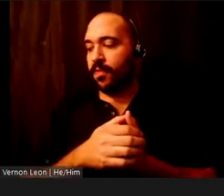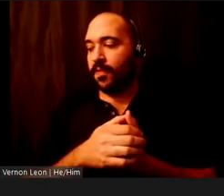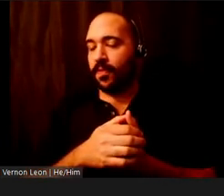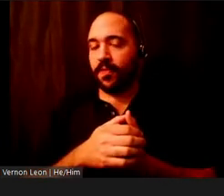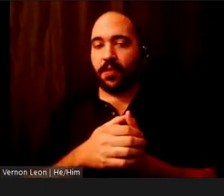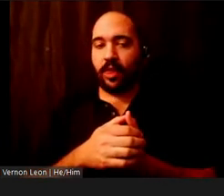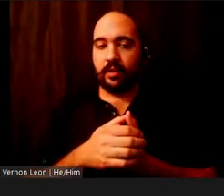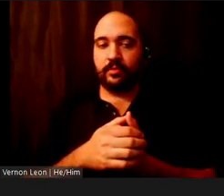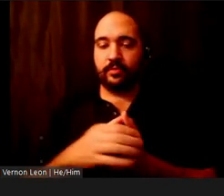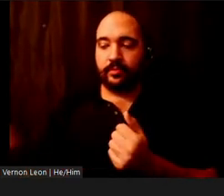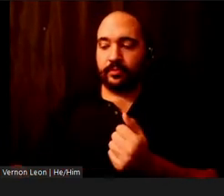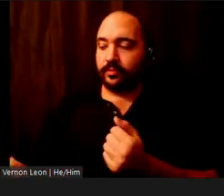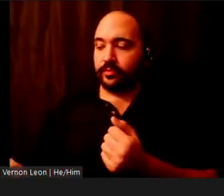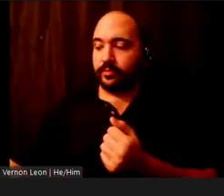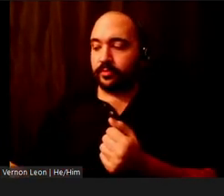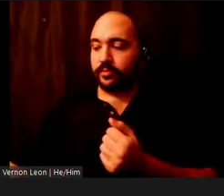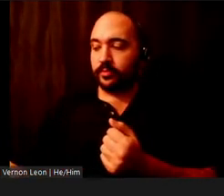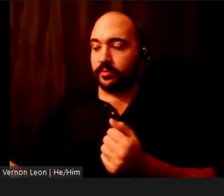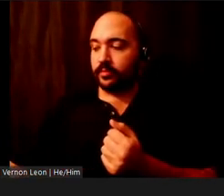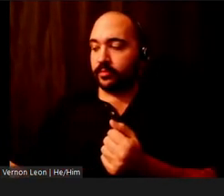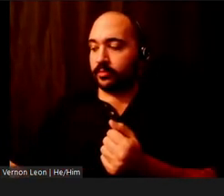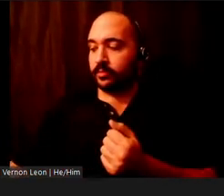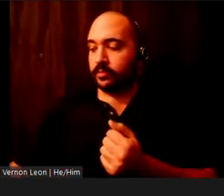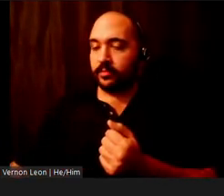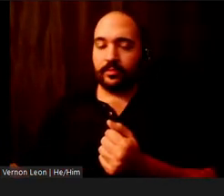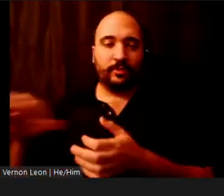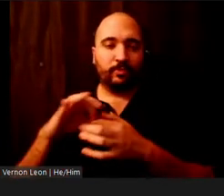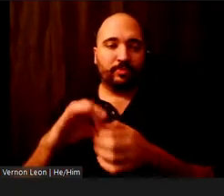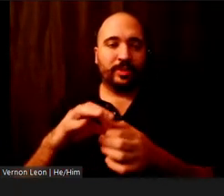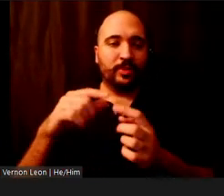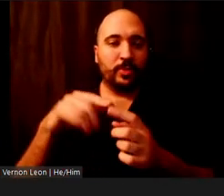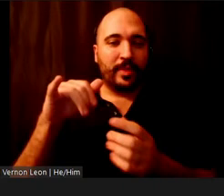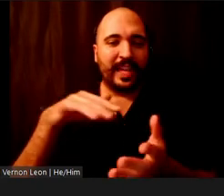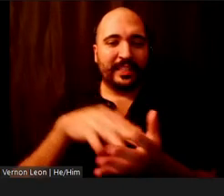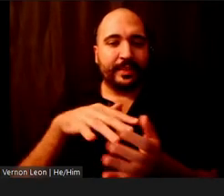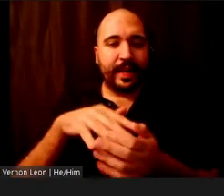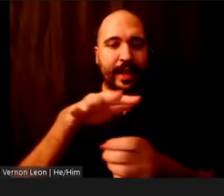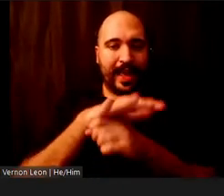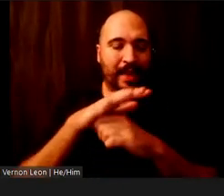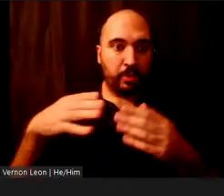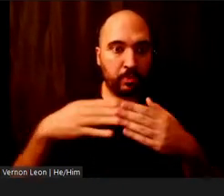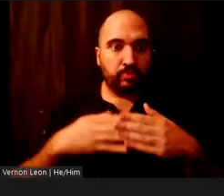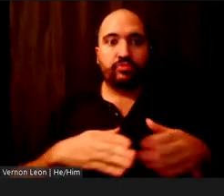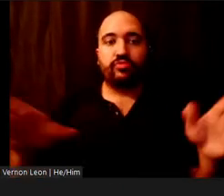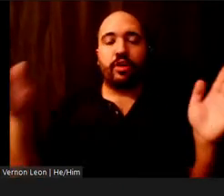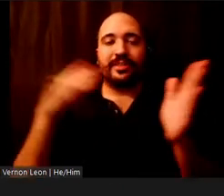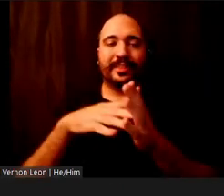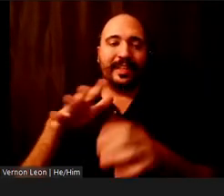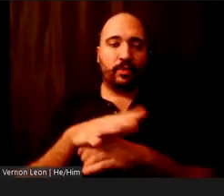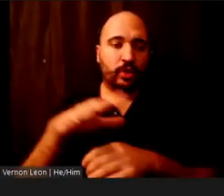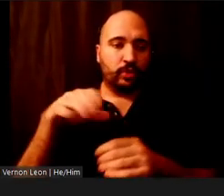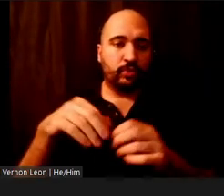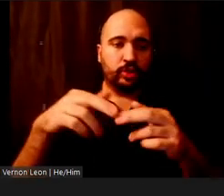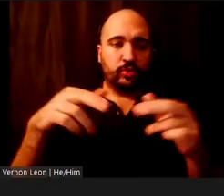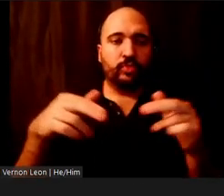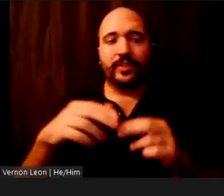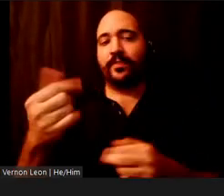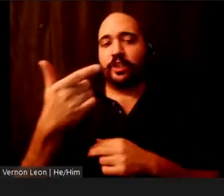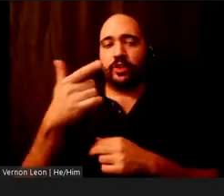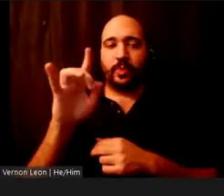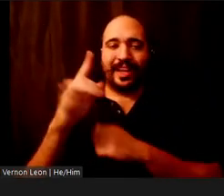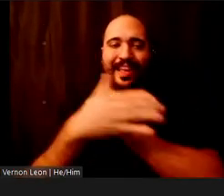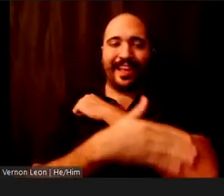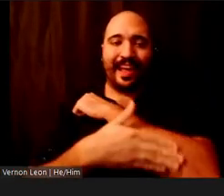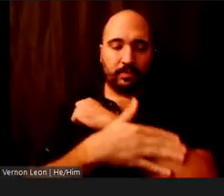With respect to the study areas, the broad study area for the environmental assessment includes a region of 28 counties